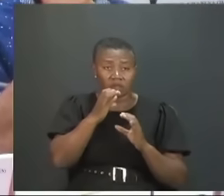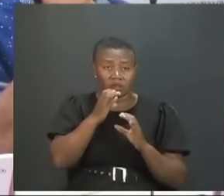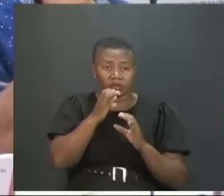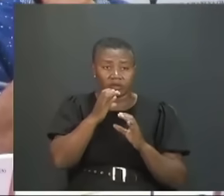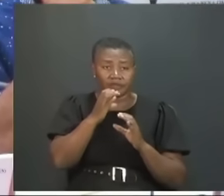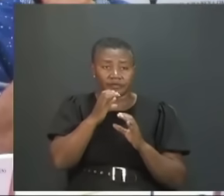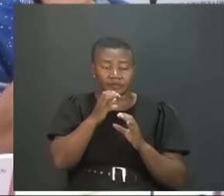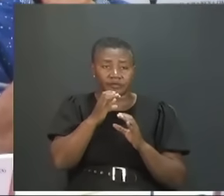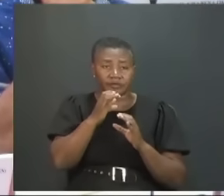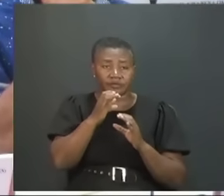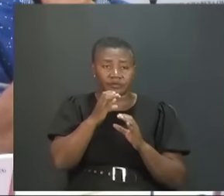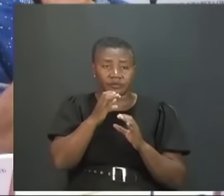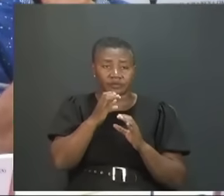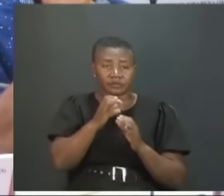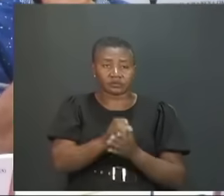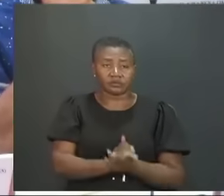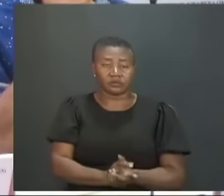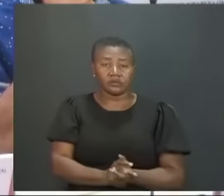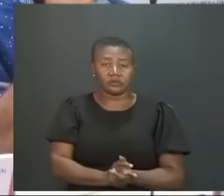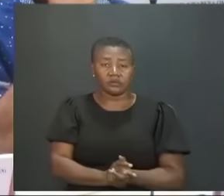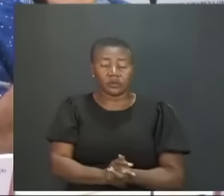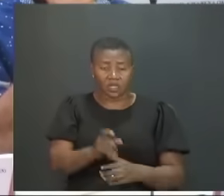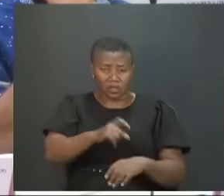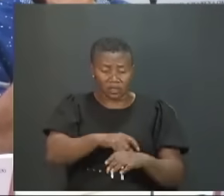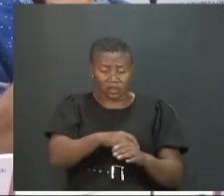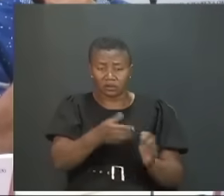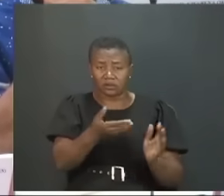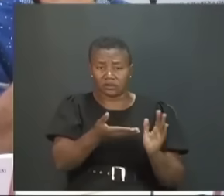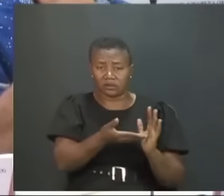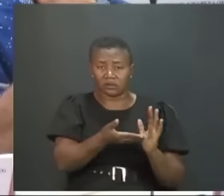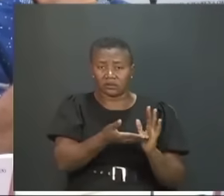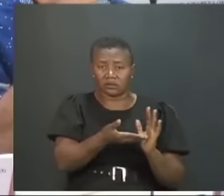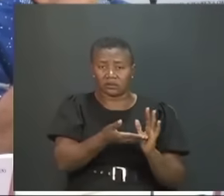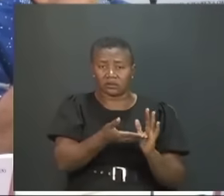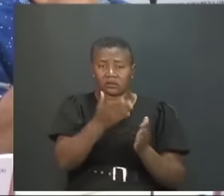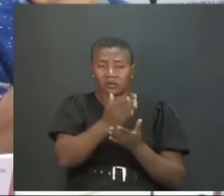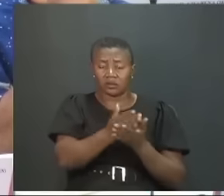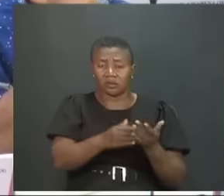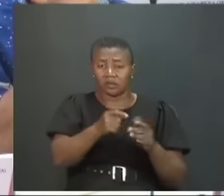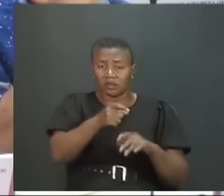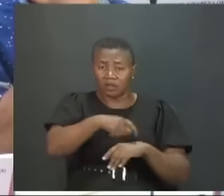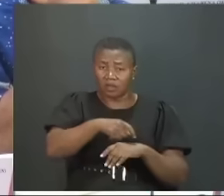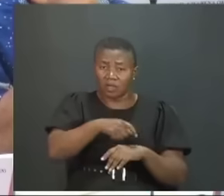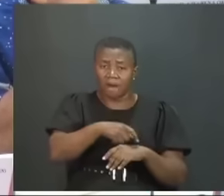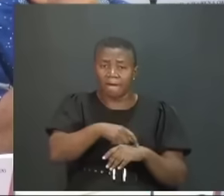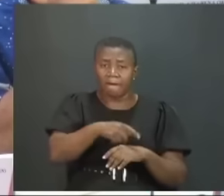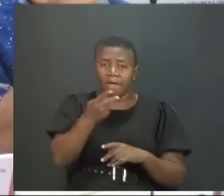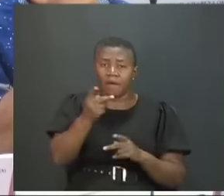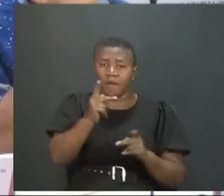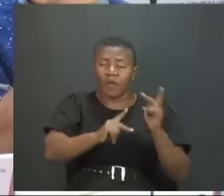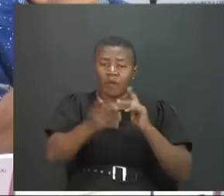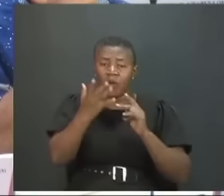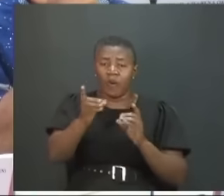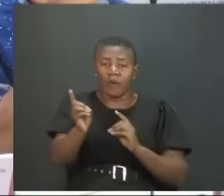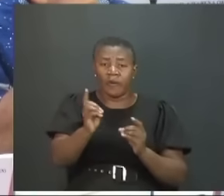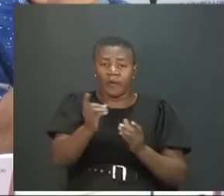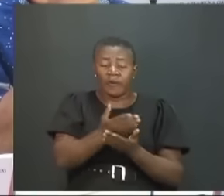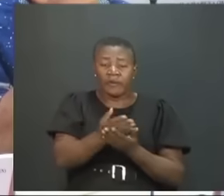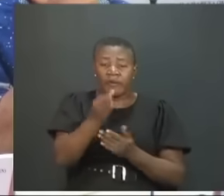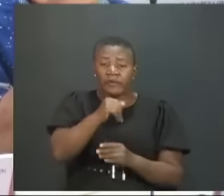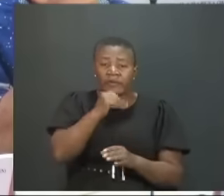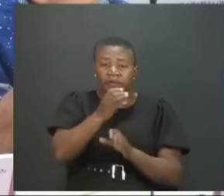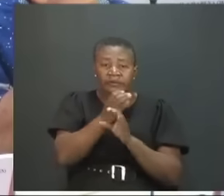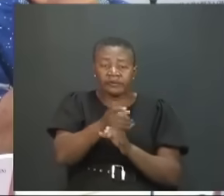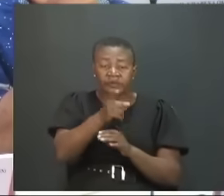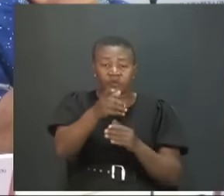the time is here. And sometimes people would want to do things, and if you are not careful, you lose